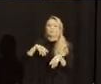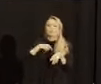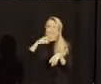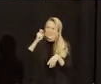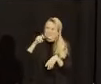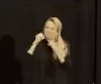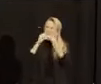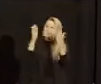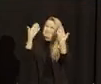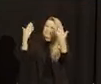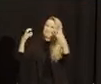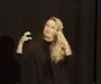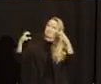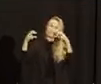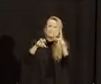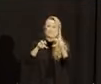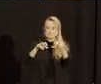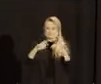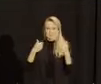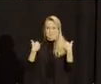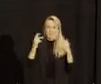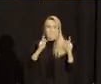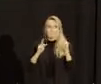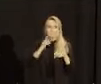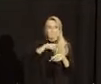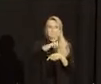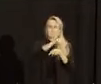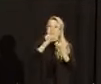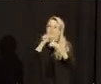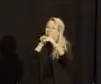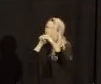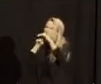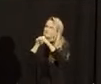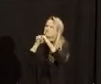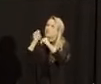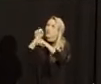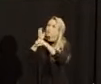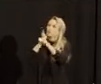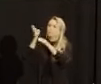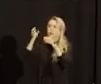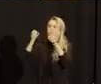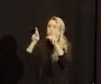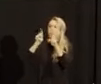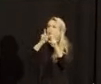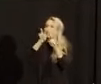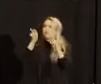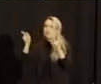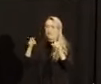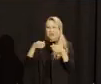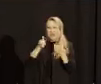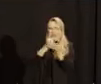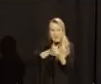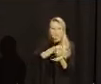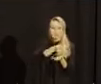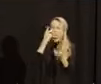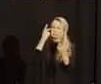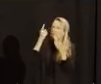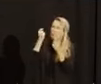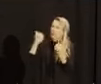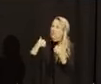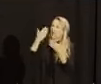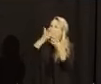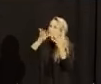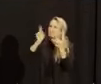access to career development opportunities so that they can learn what they like and, importantly, what they don't like and what they need to